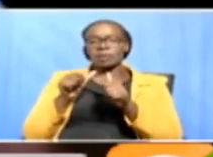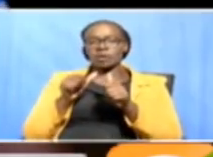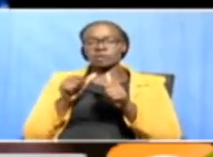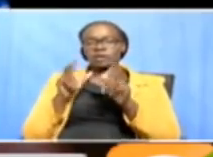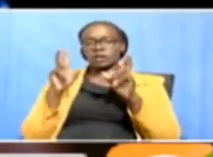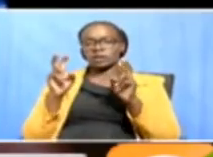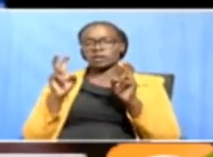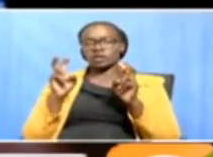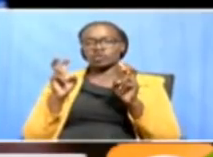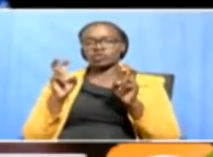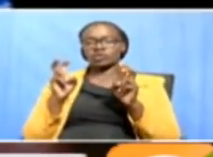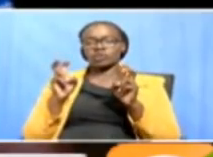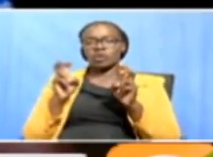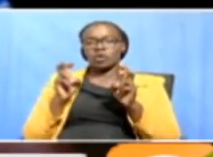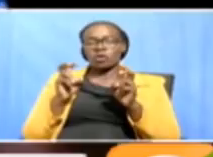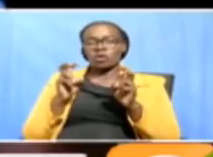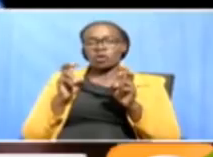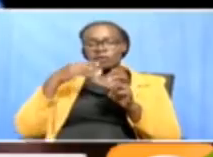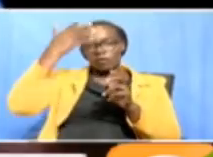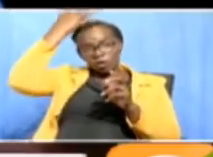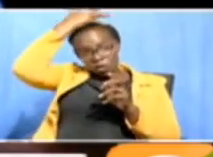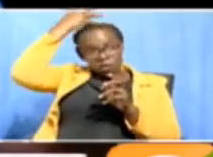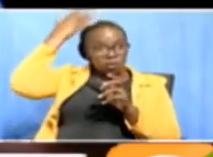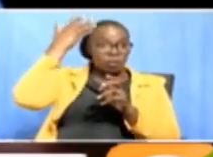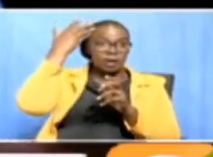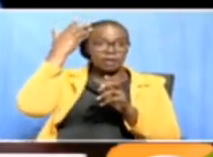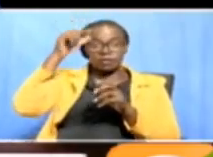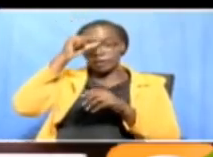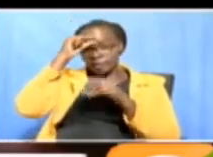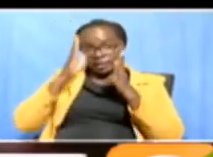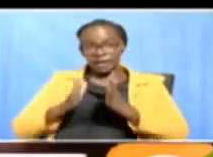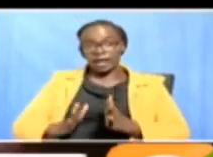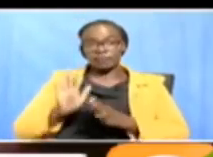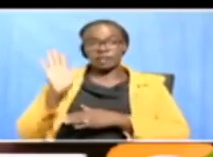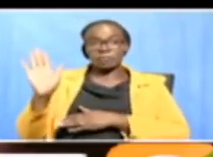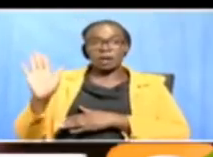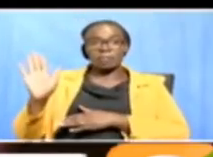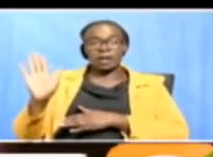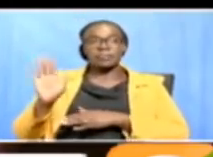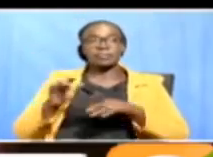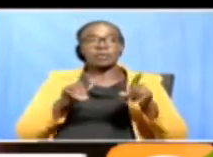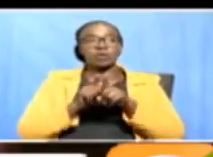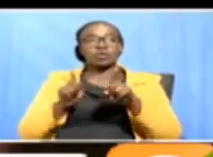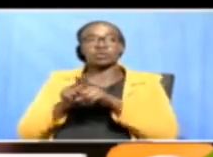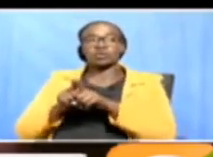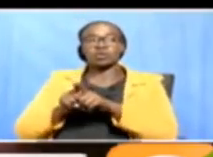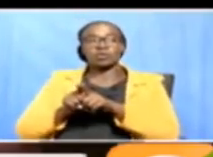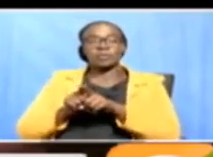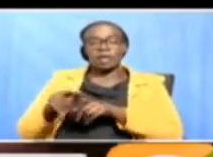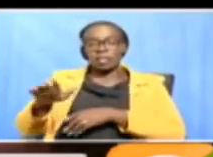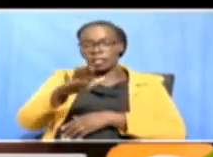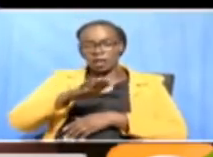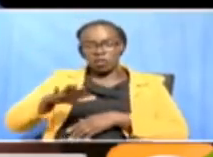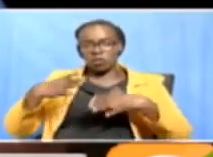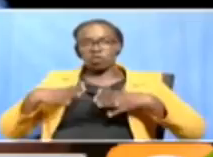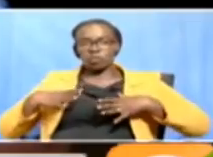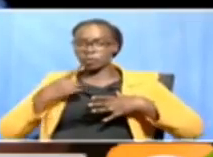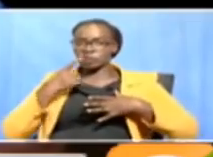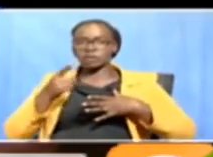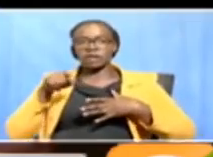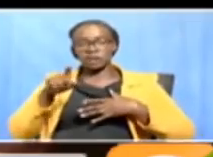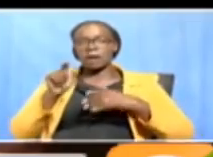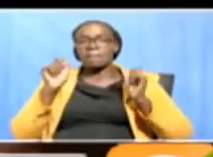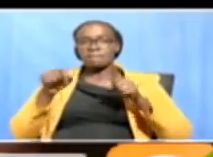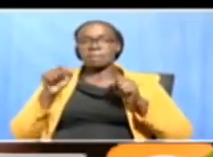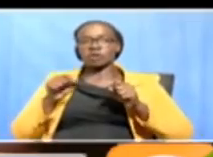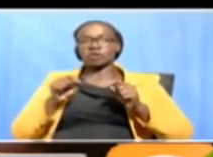case surrounding Zakaria Akoth Obado, the governor for this particular area. And by the locals here say that they could be going